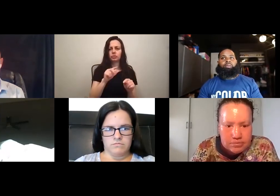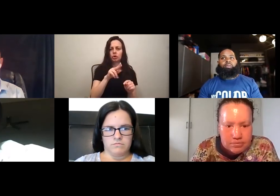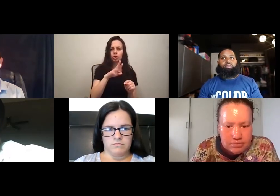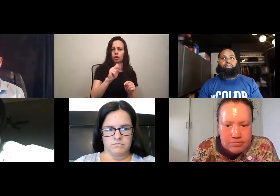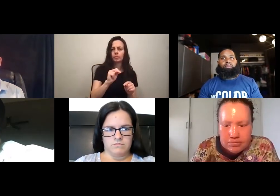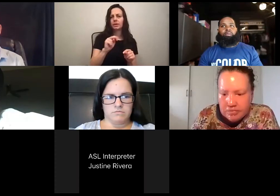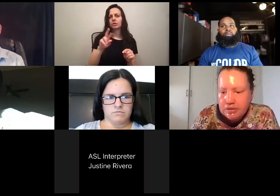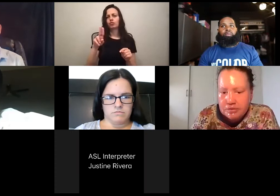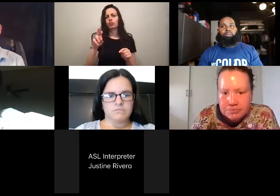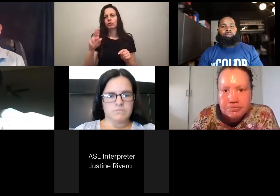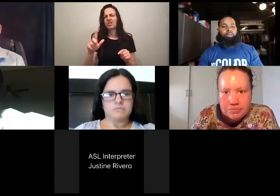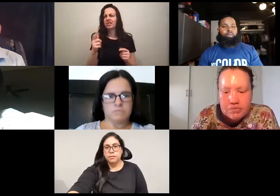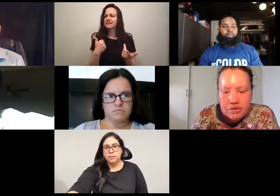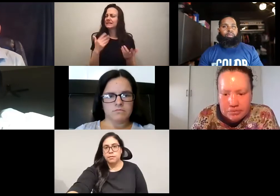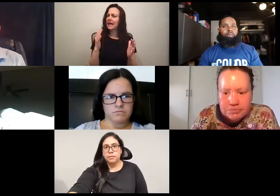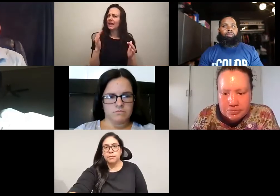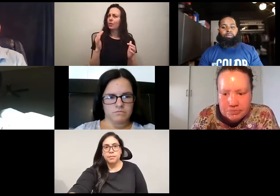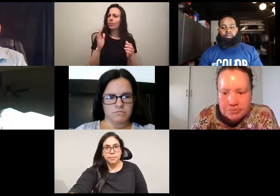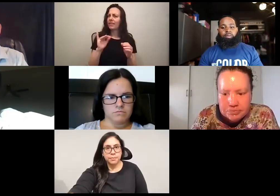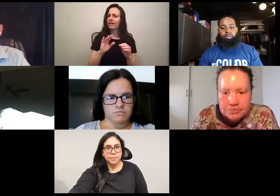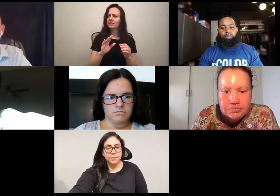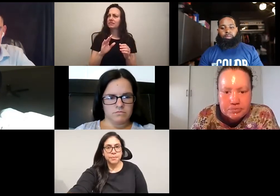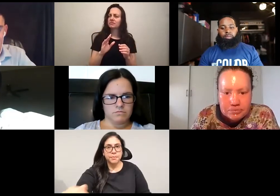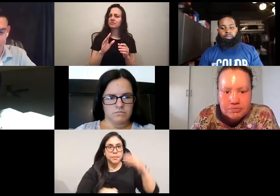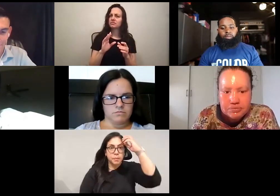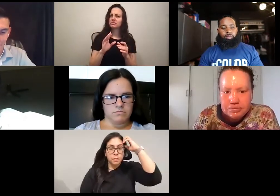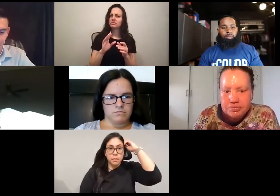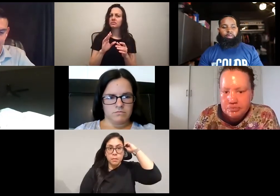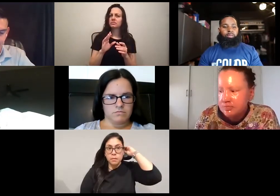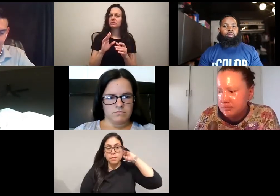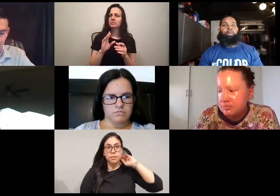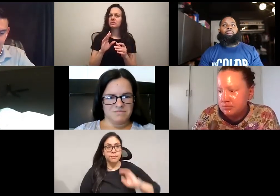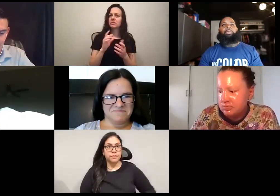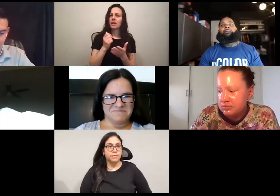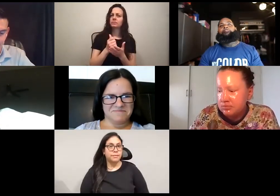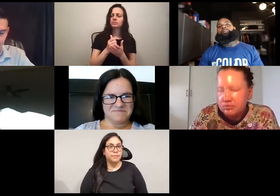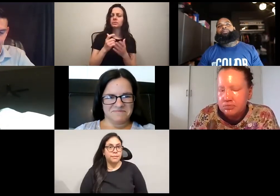So I hope that kind of gets back to a sensible answer, and I'm done speaking.